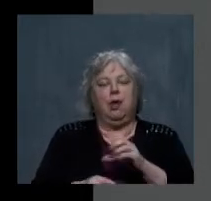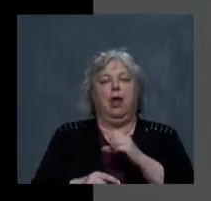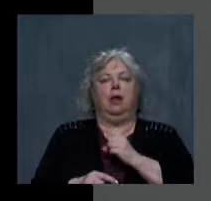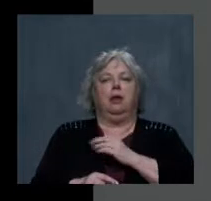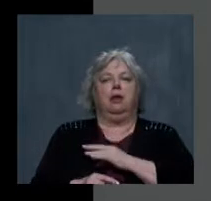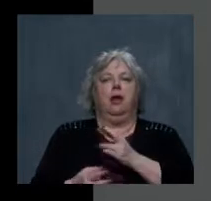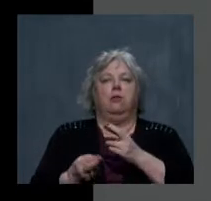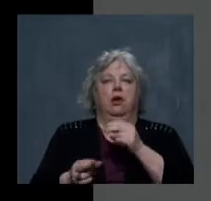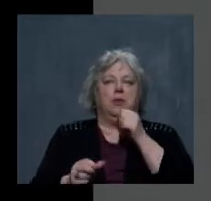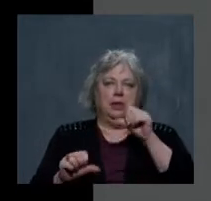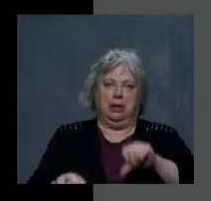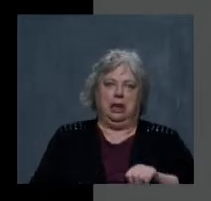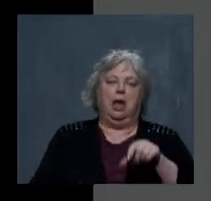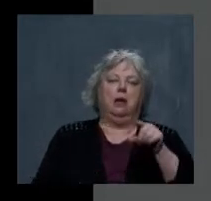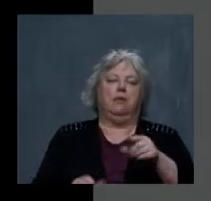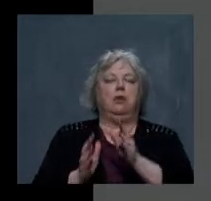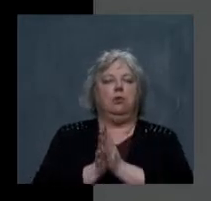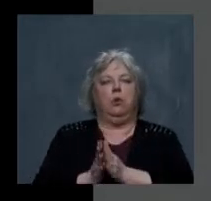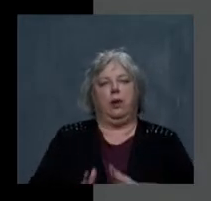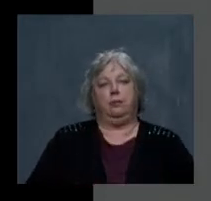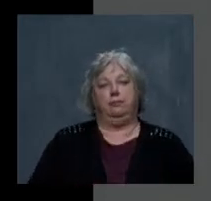recommends denial of the request.